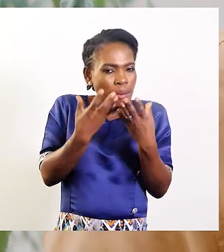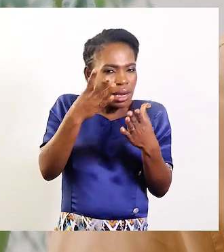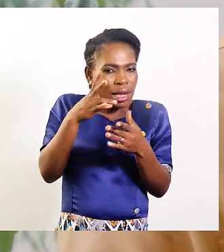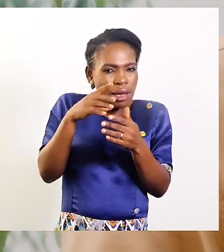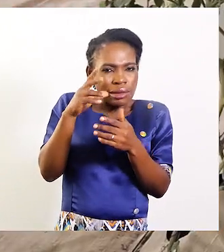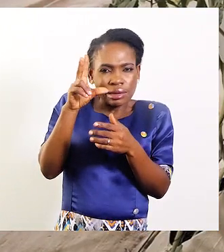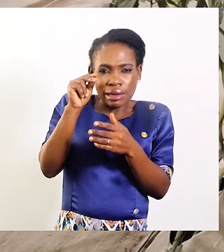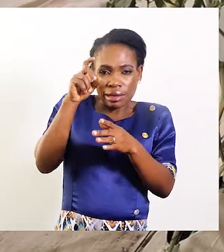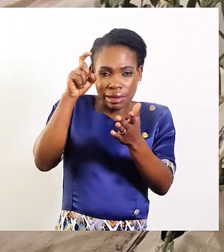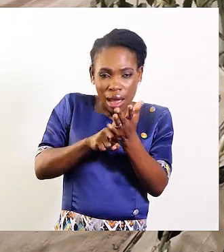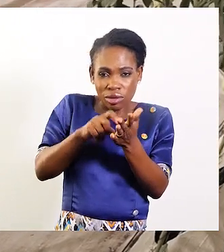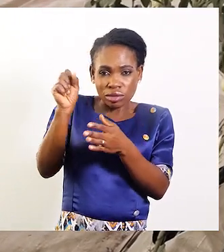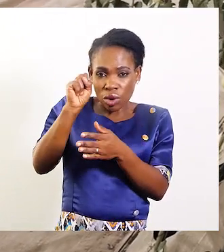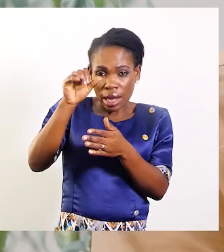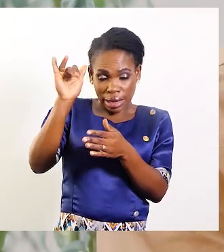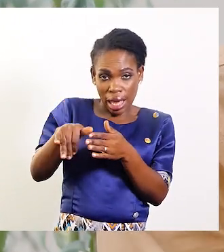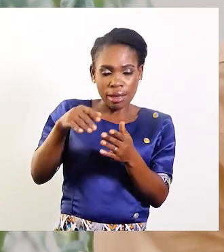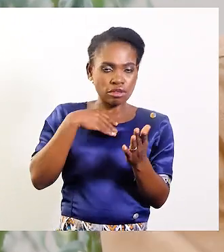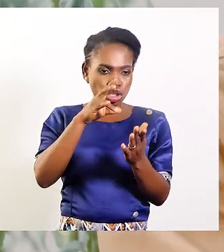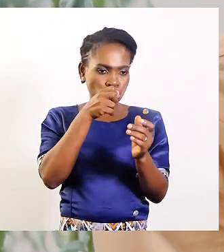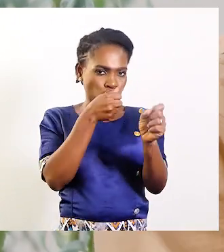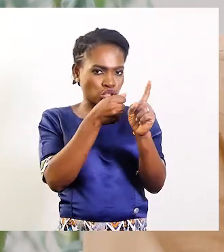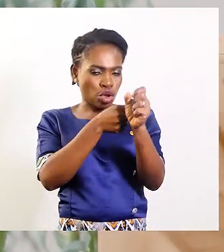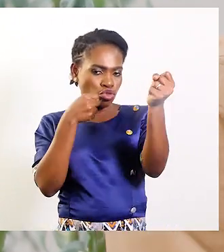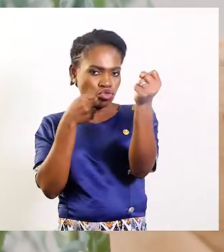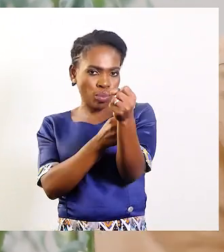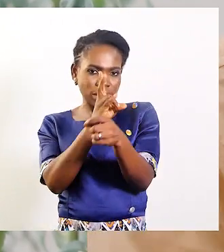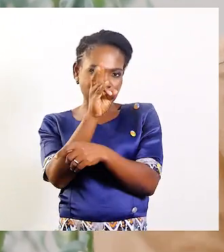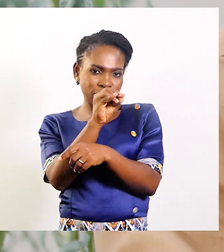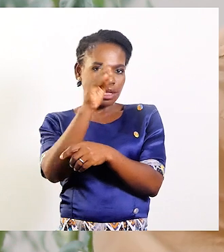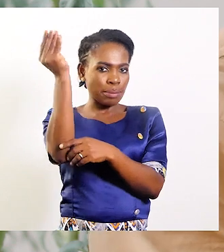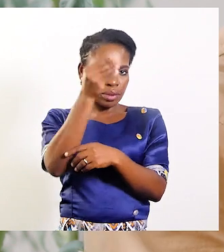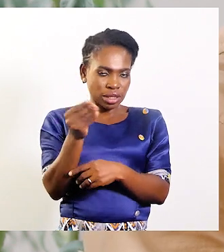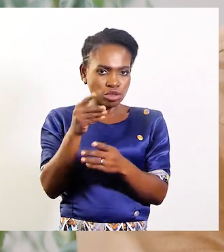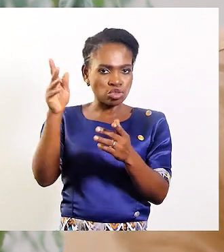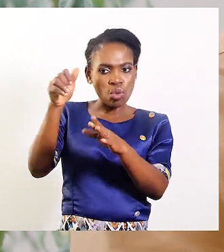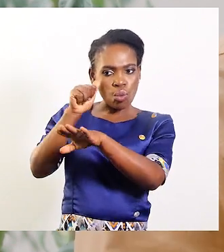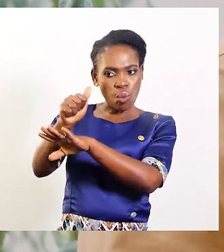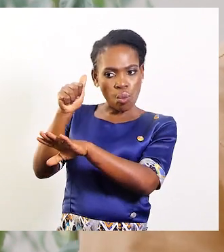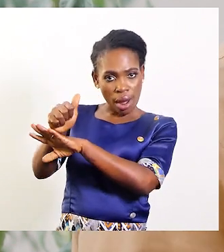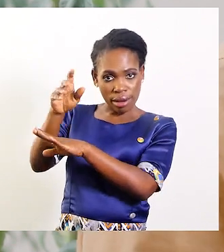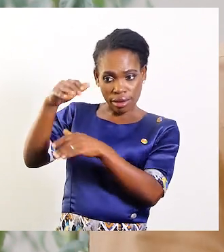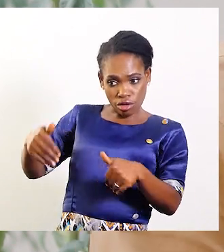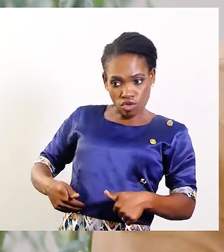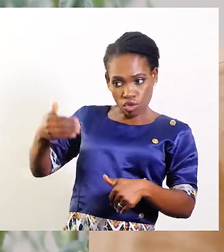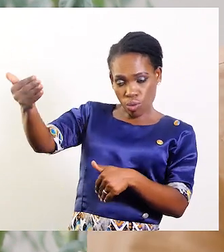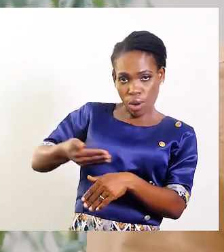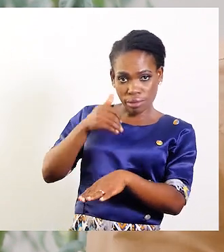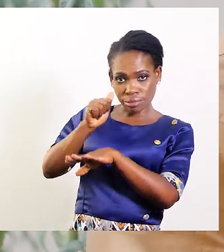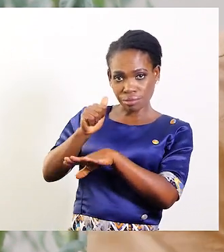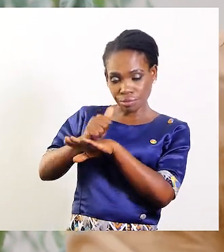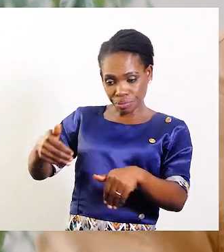I mentioned. And then they employ the youth. So you work and you pay back. I think they are paying back